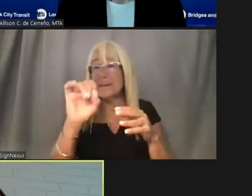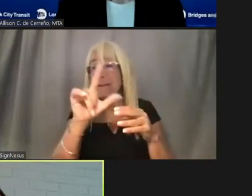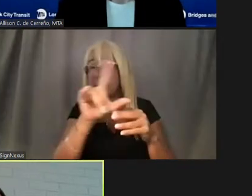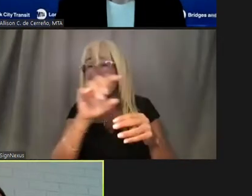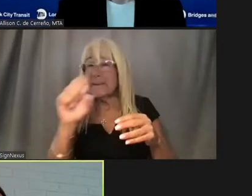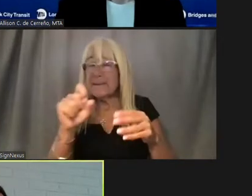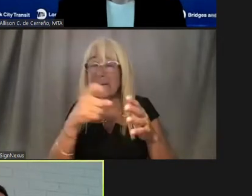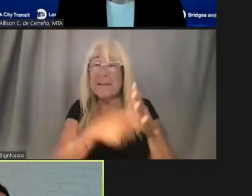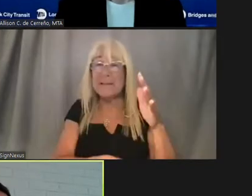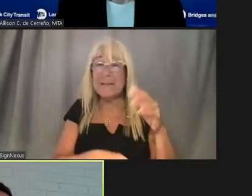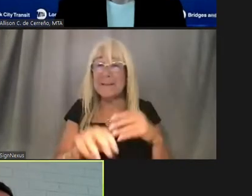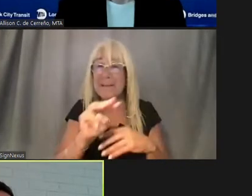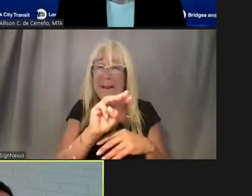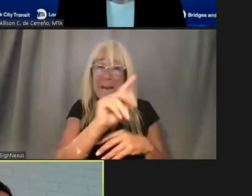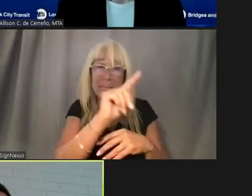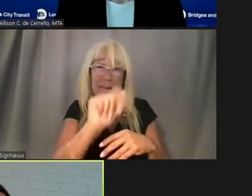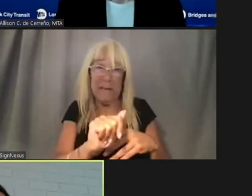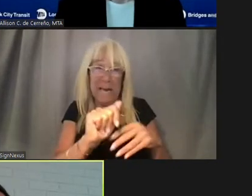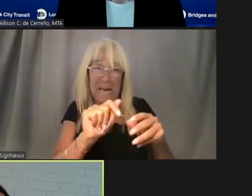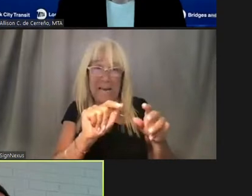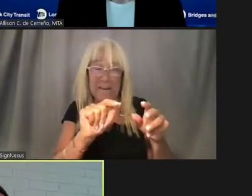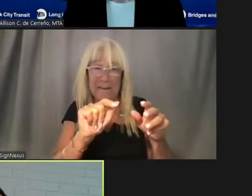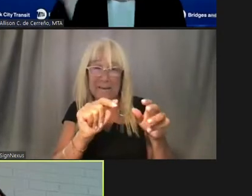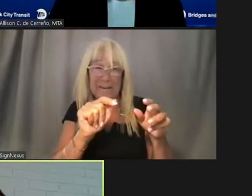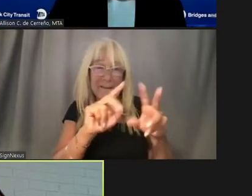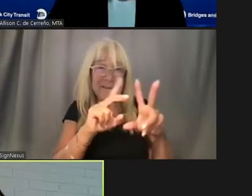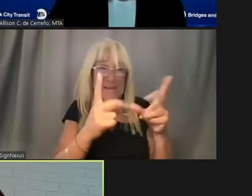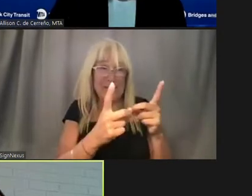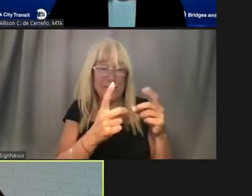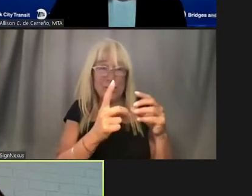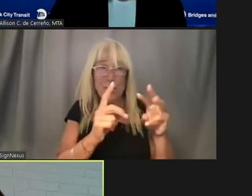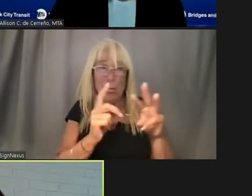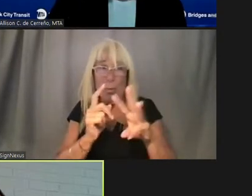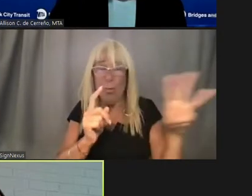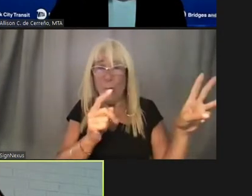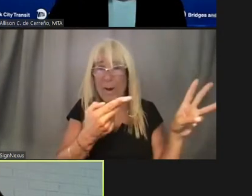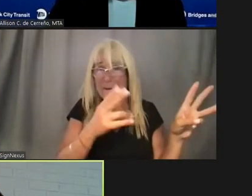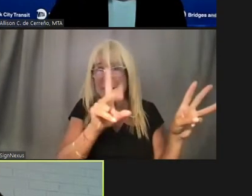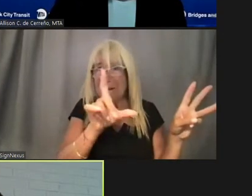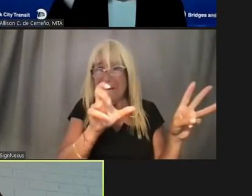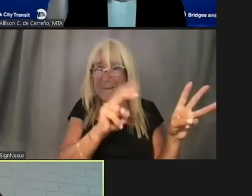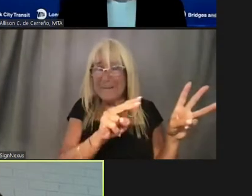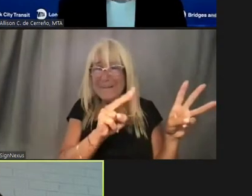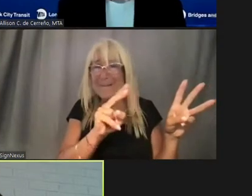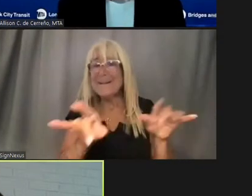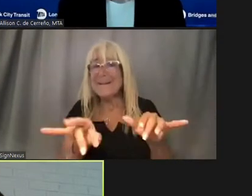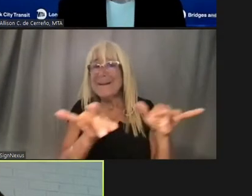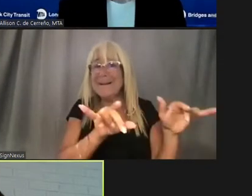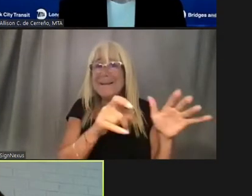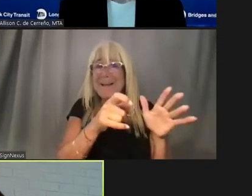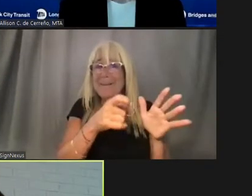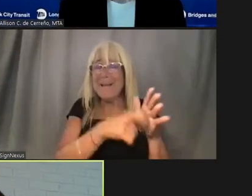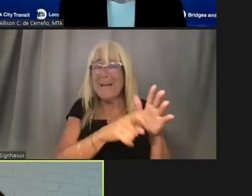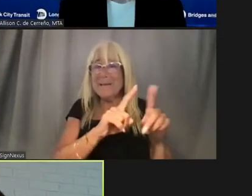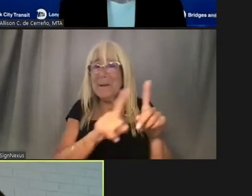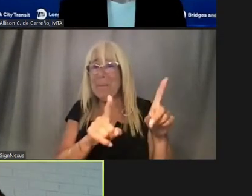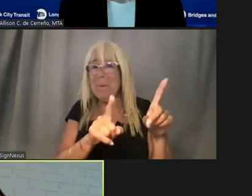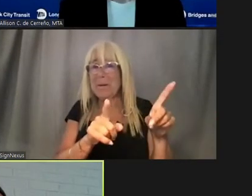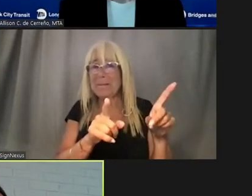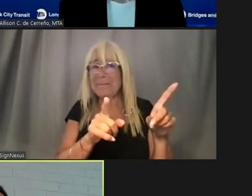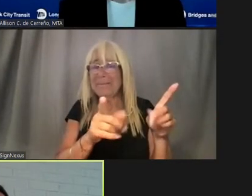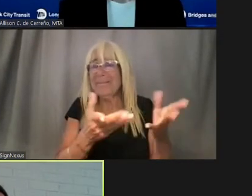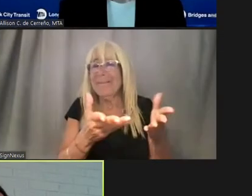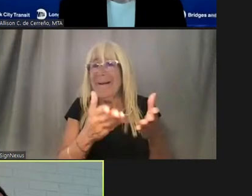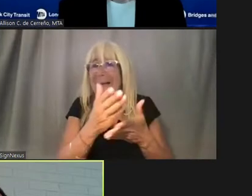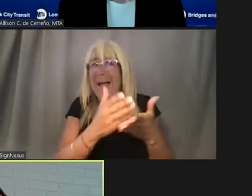in the MTA district from um west of Hudson pay all the same taxes yet get a fraction of the service